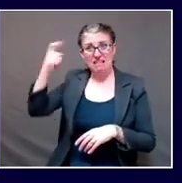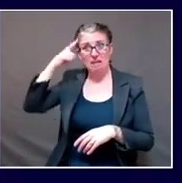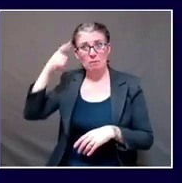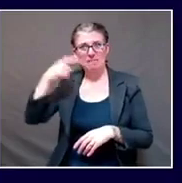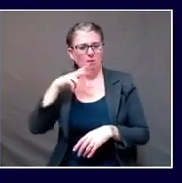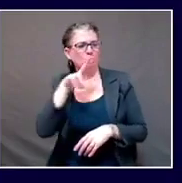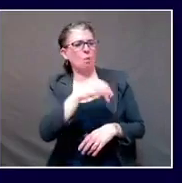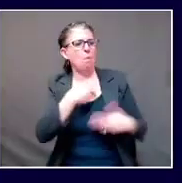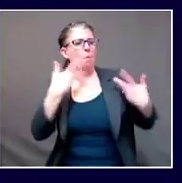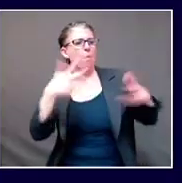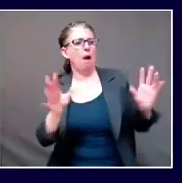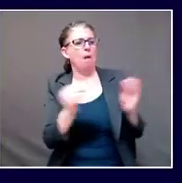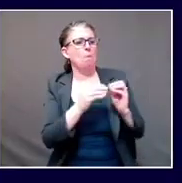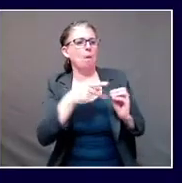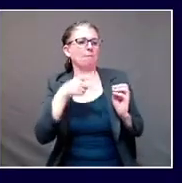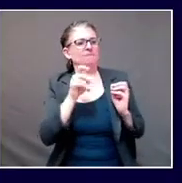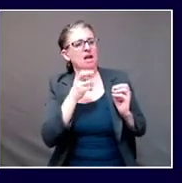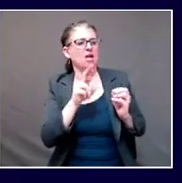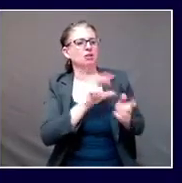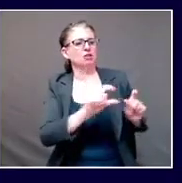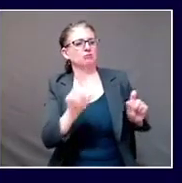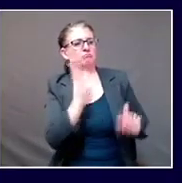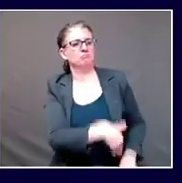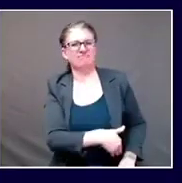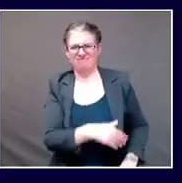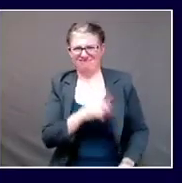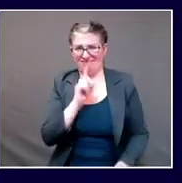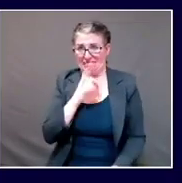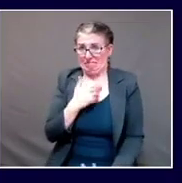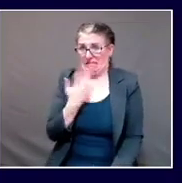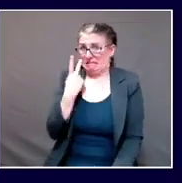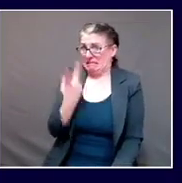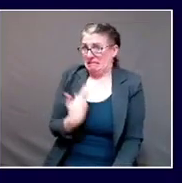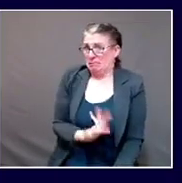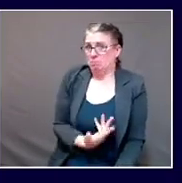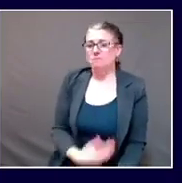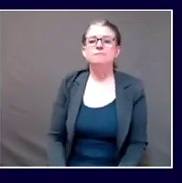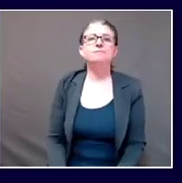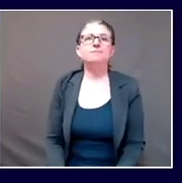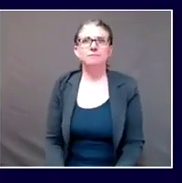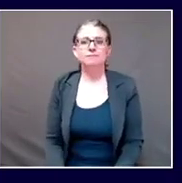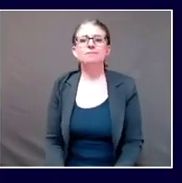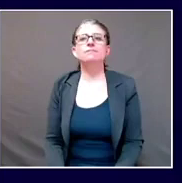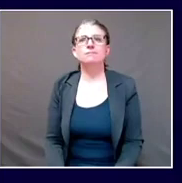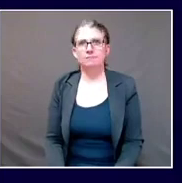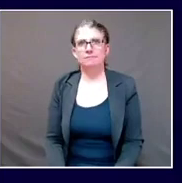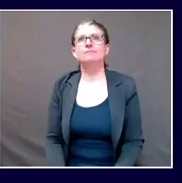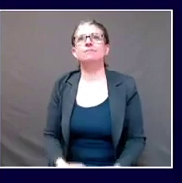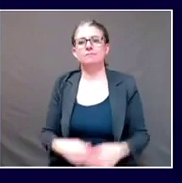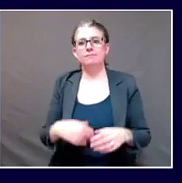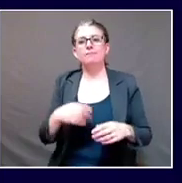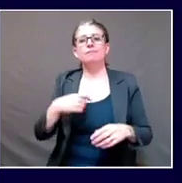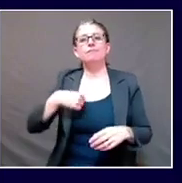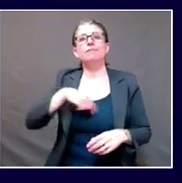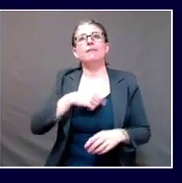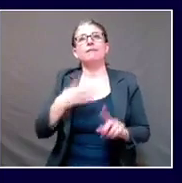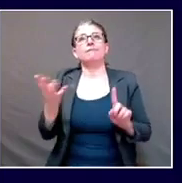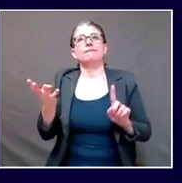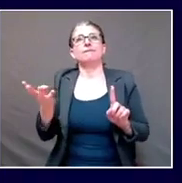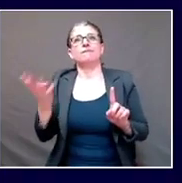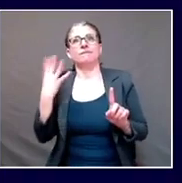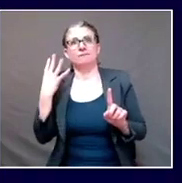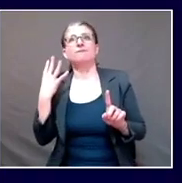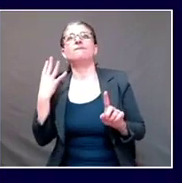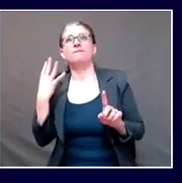last week spoke with our congressional delegation who has written a letter asking for more visibility and transparency into